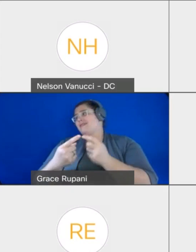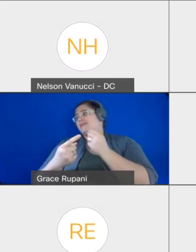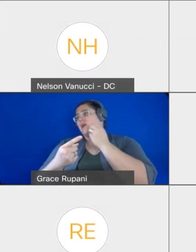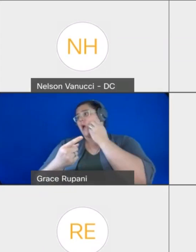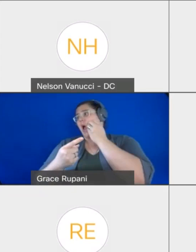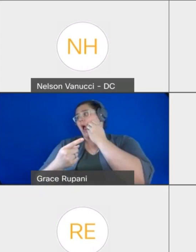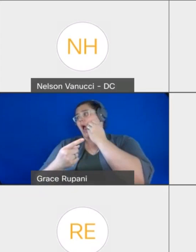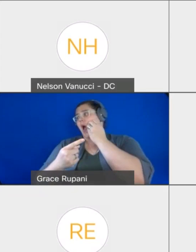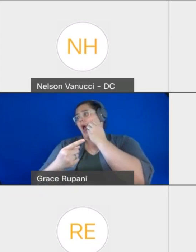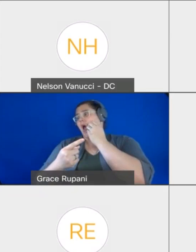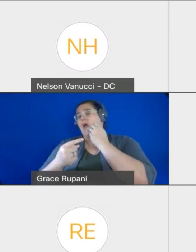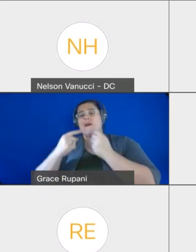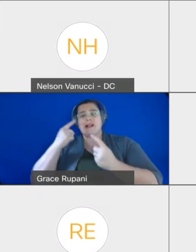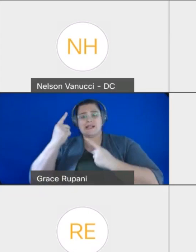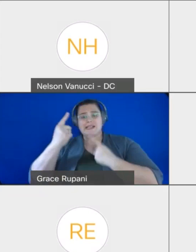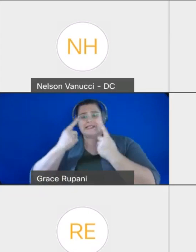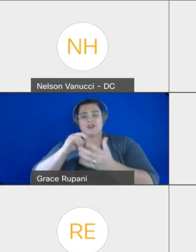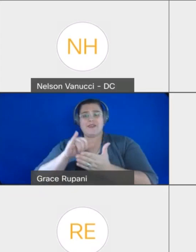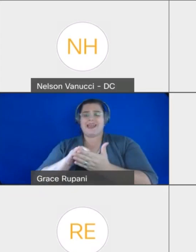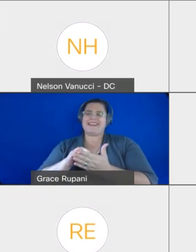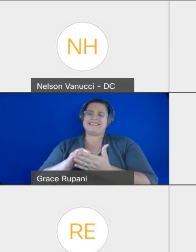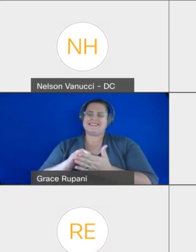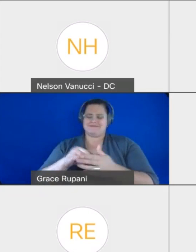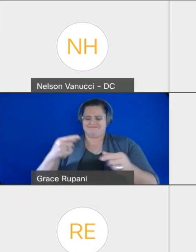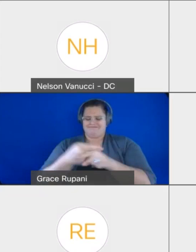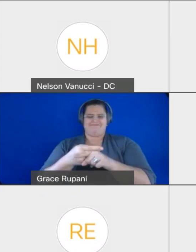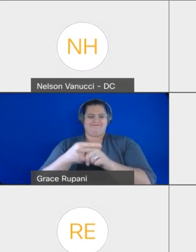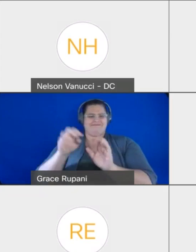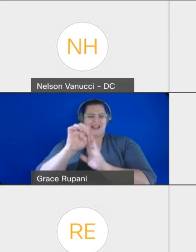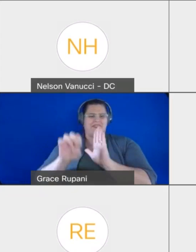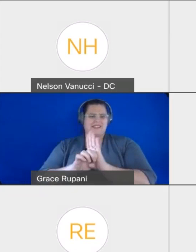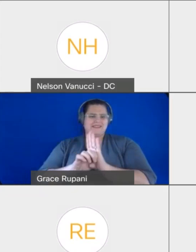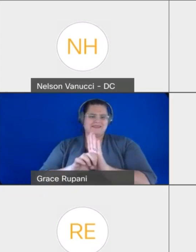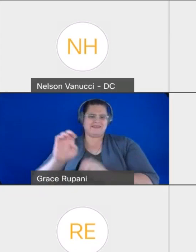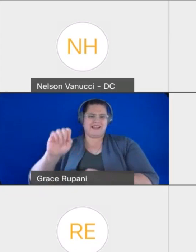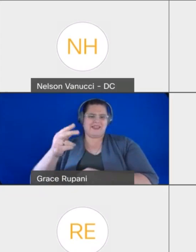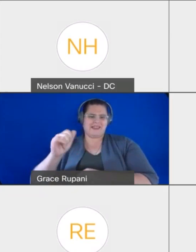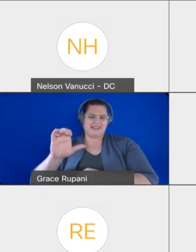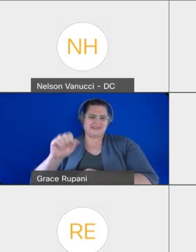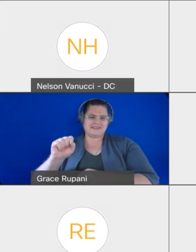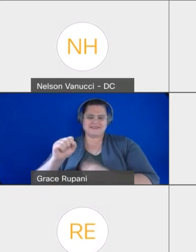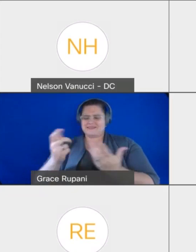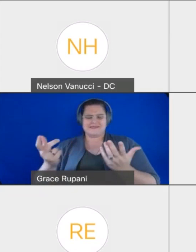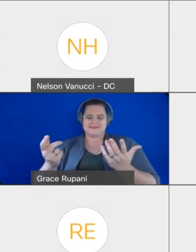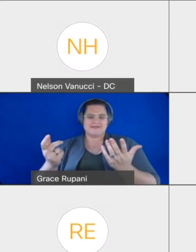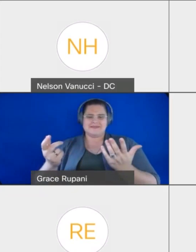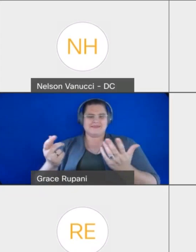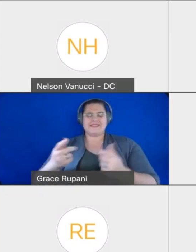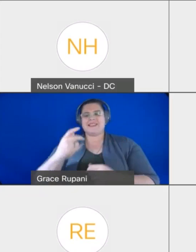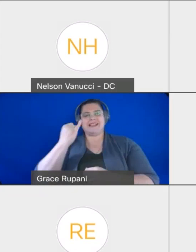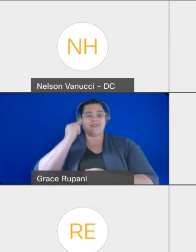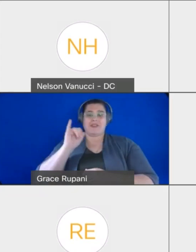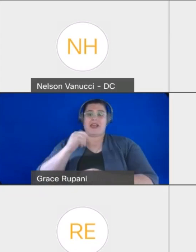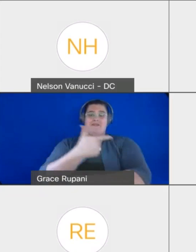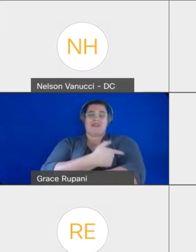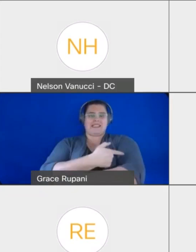probably wouldn't be the most ethical thing to do, to mandate something that has been approved on an emergency basis when there's, significantly